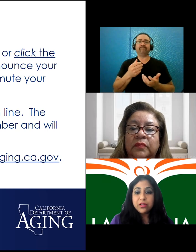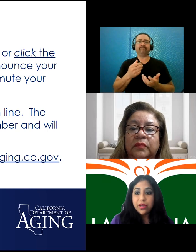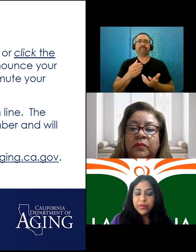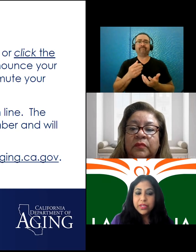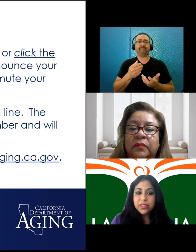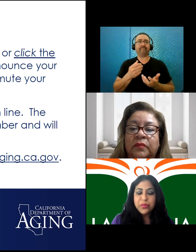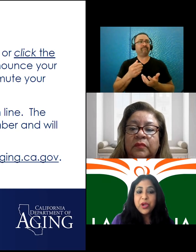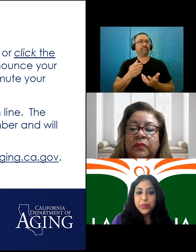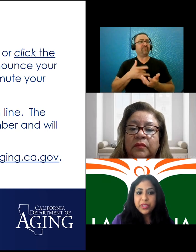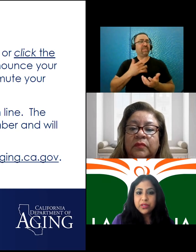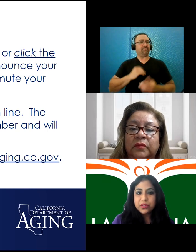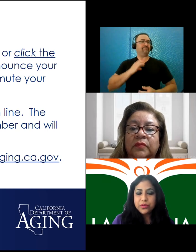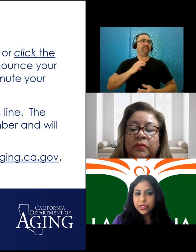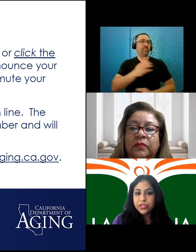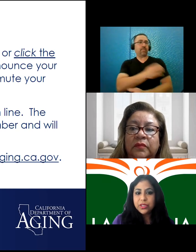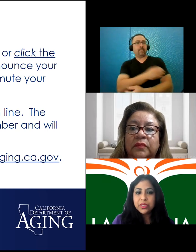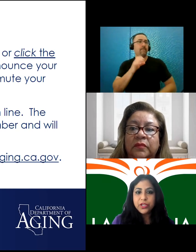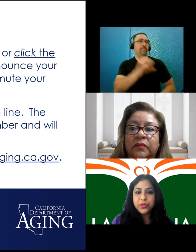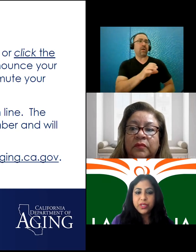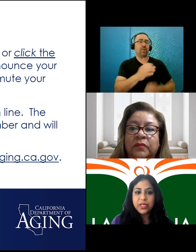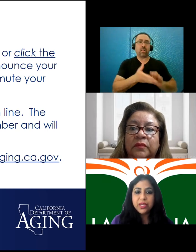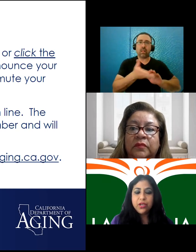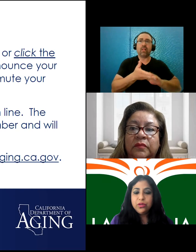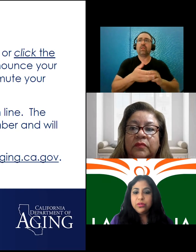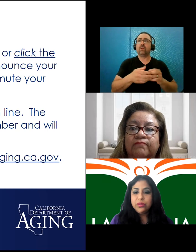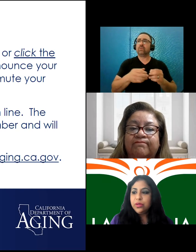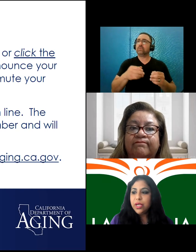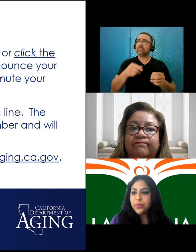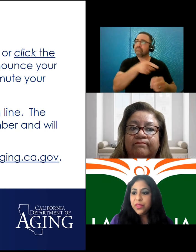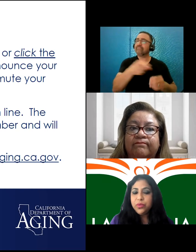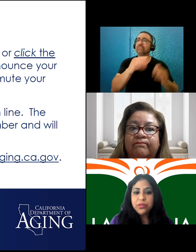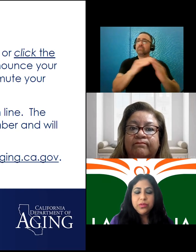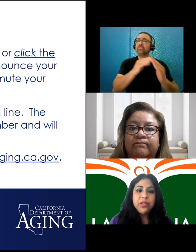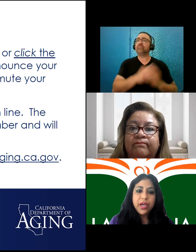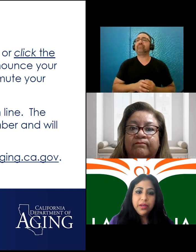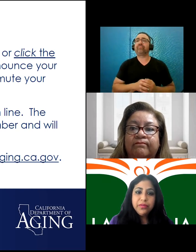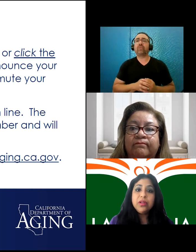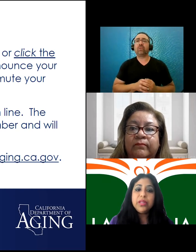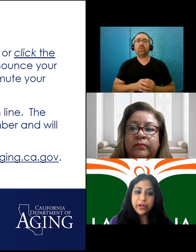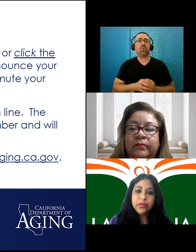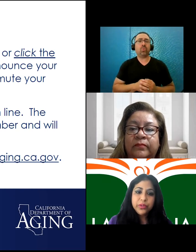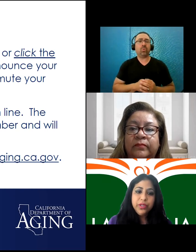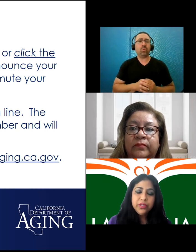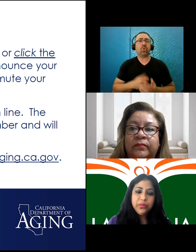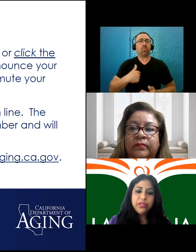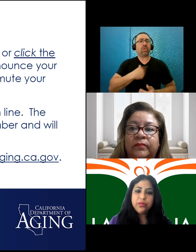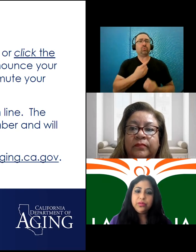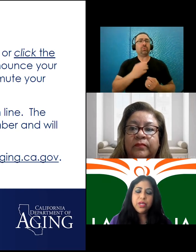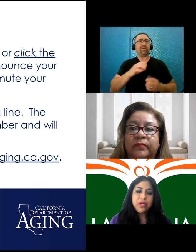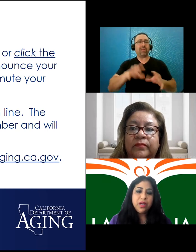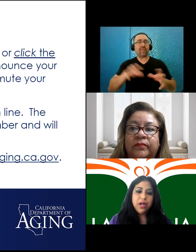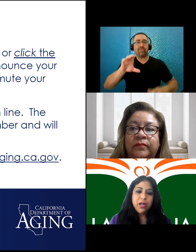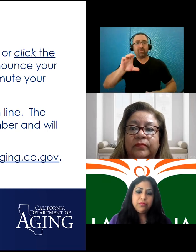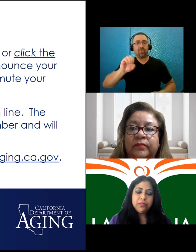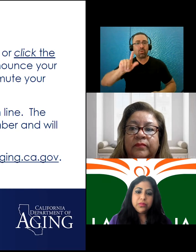that confidence and empowerment to function in the community. So we do a lot of collateral work. We